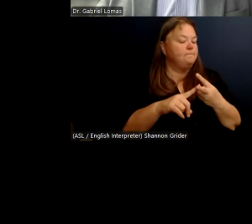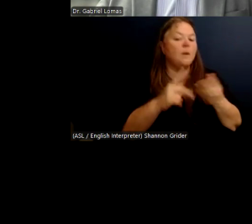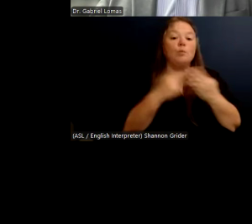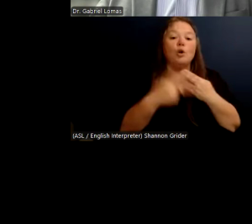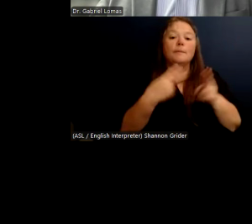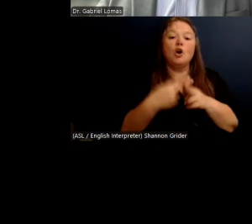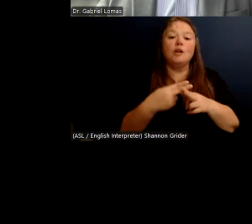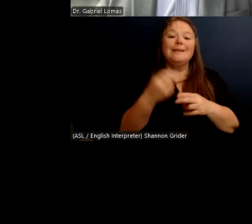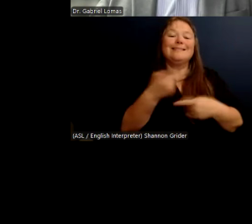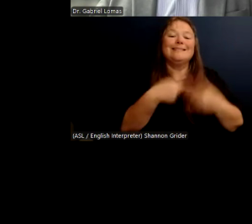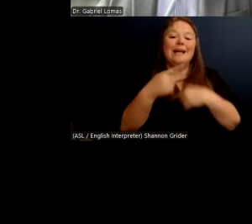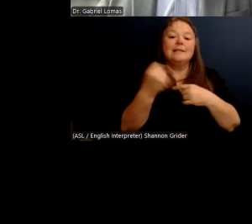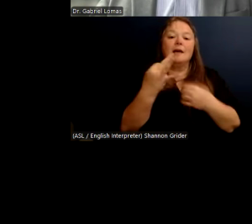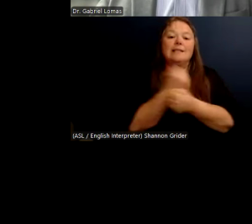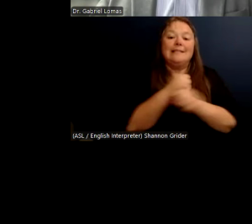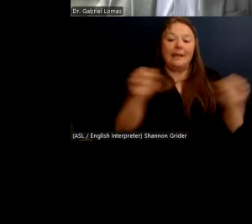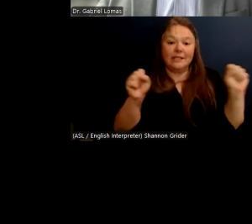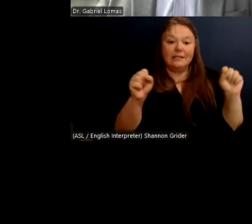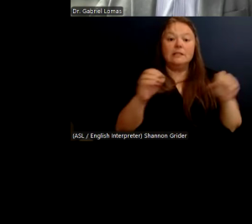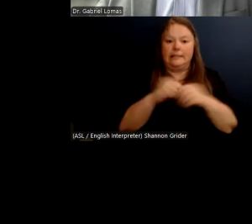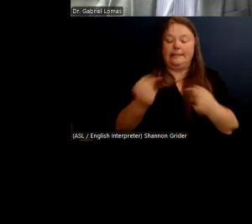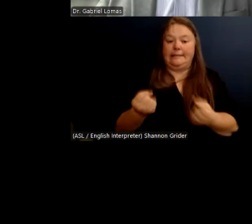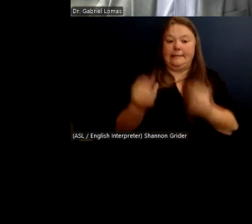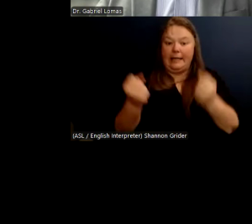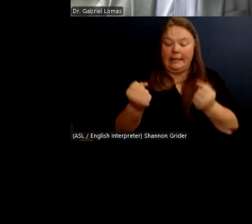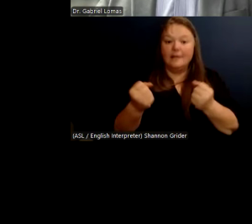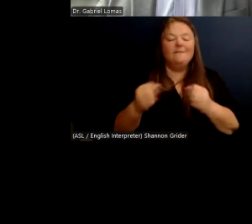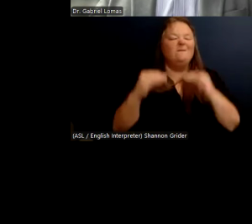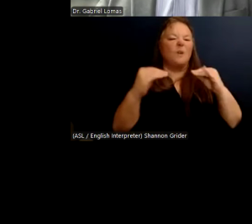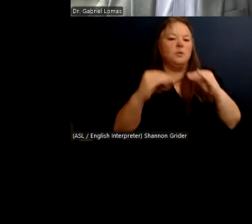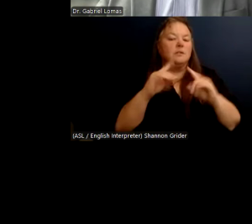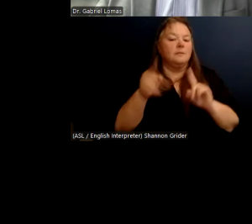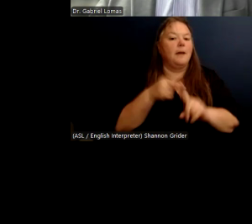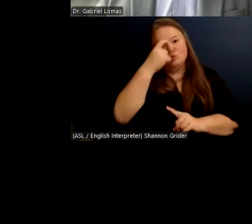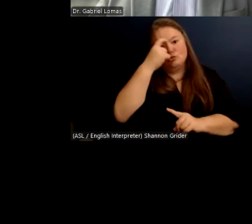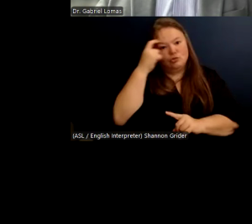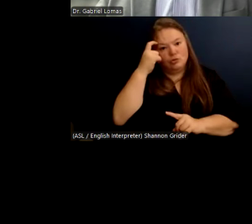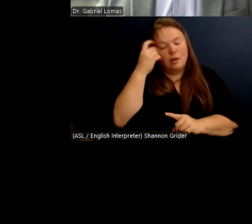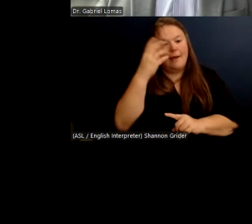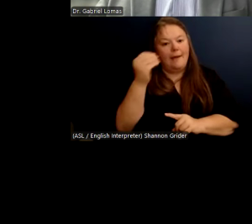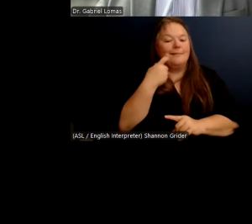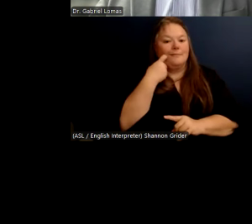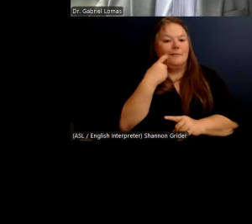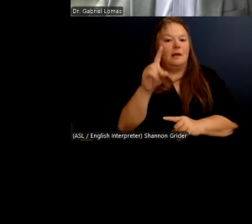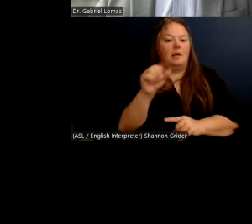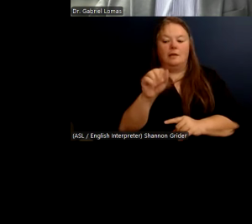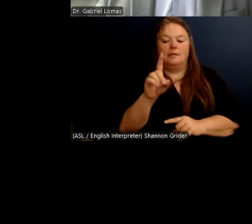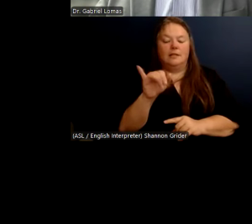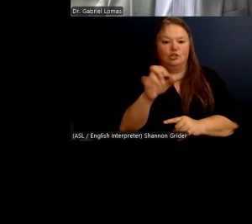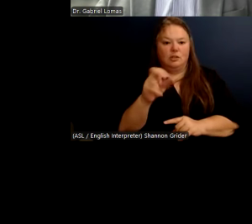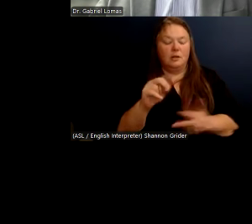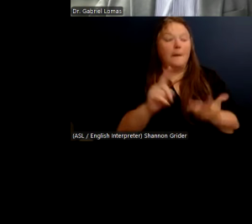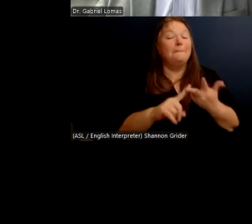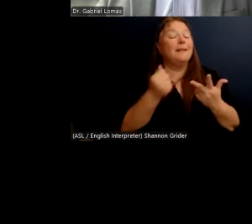of Safety, which is in sign language and focuses on trauma and addiction. And I was able to get a series of lectures